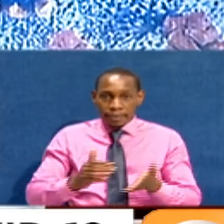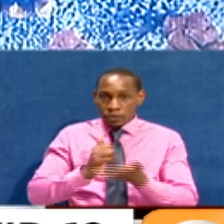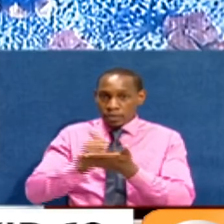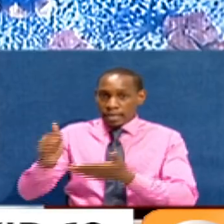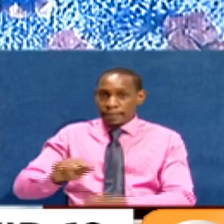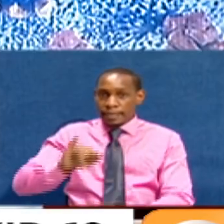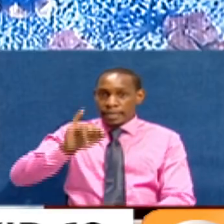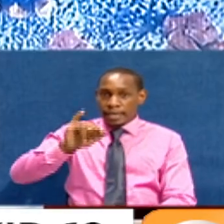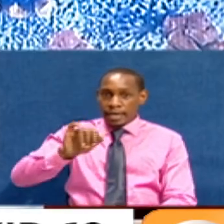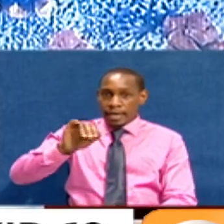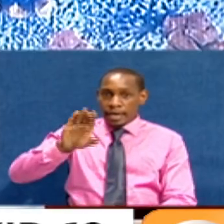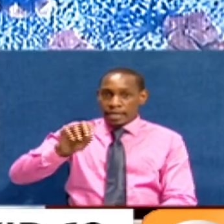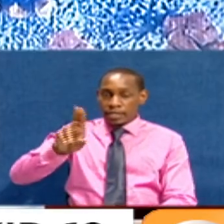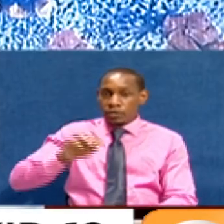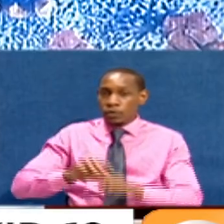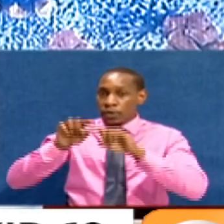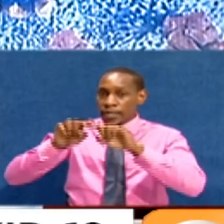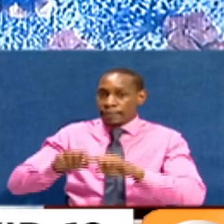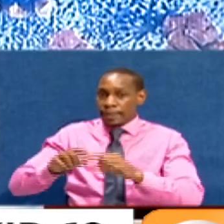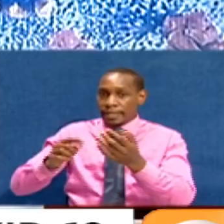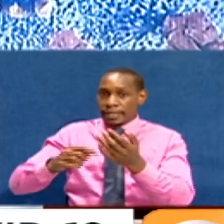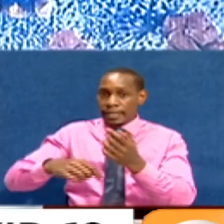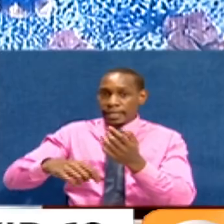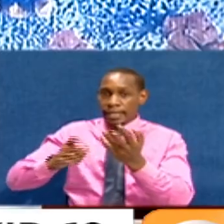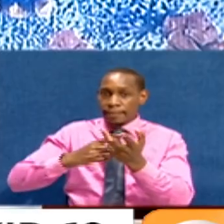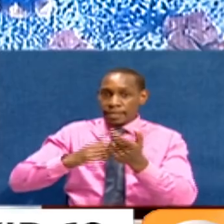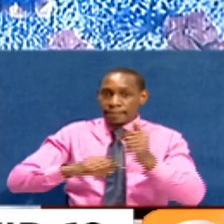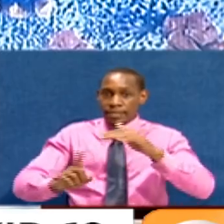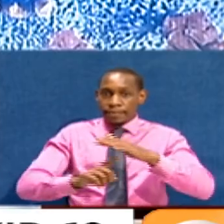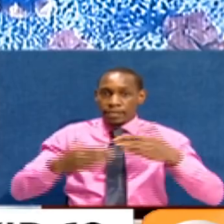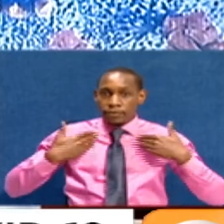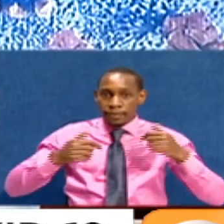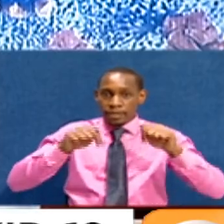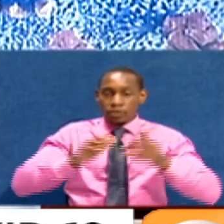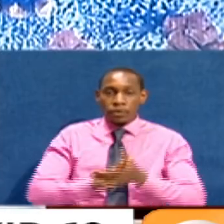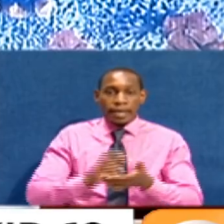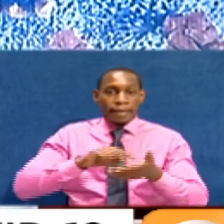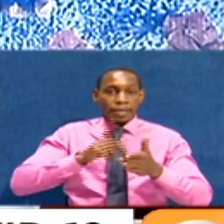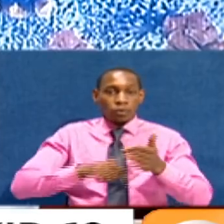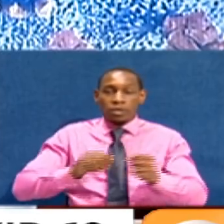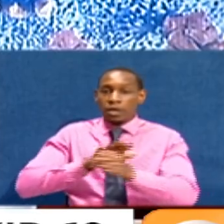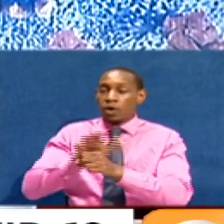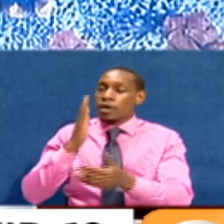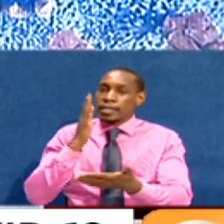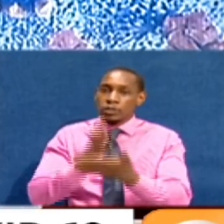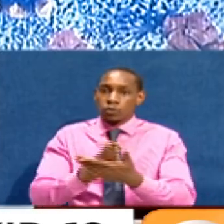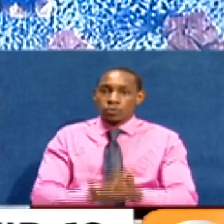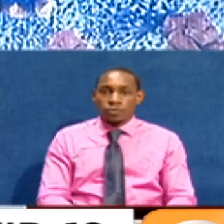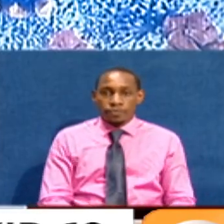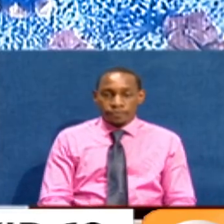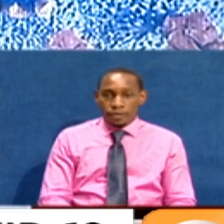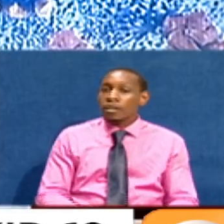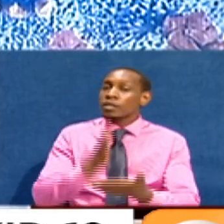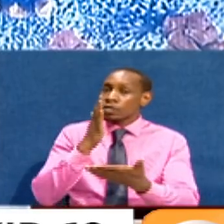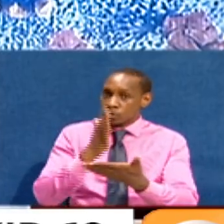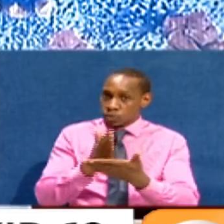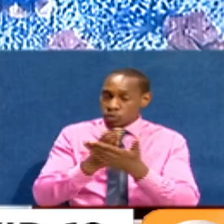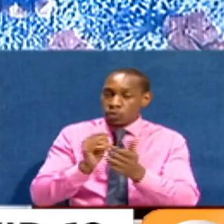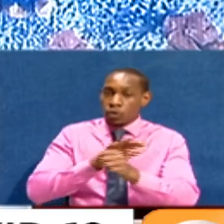according to the statistics from the Ministry of Health today. So COVID-19 is real. Yeah, Joe, it's